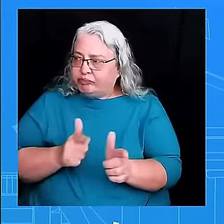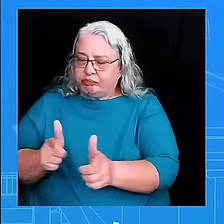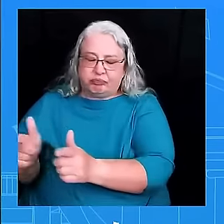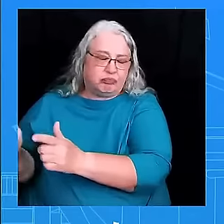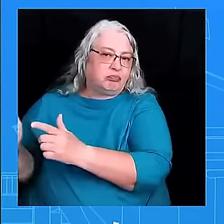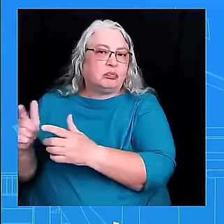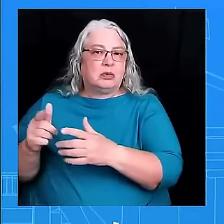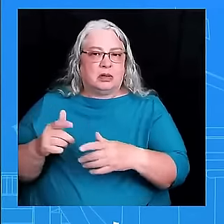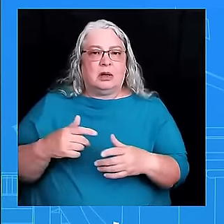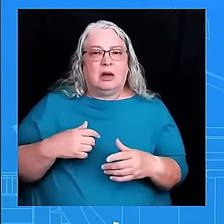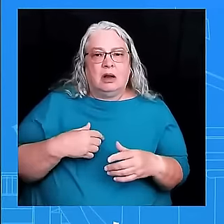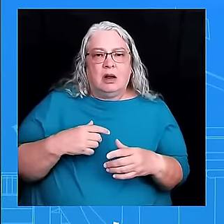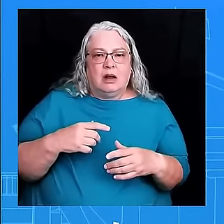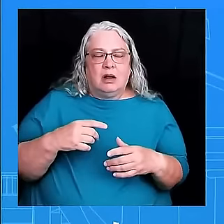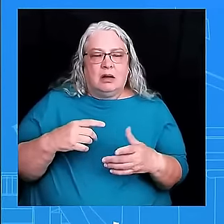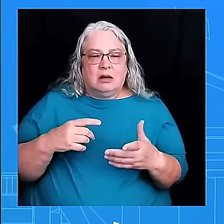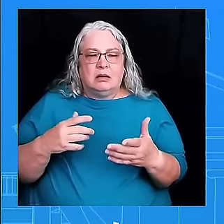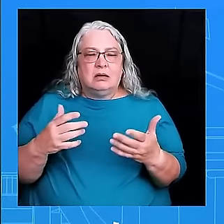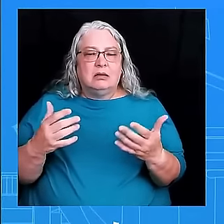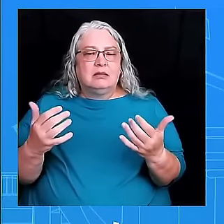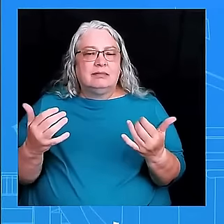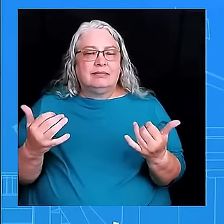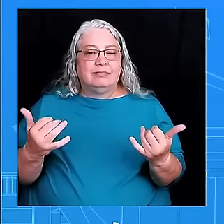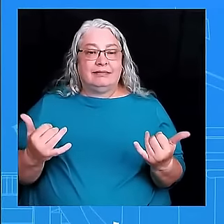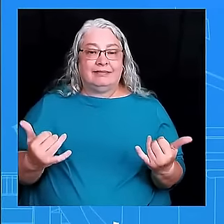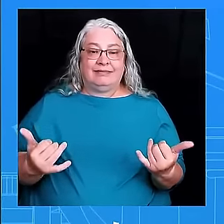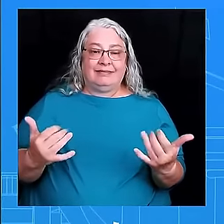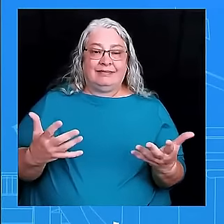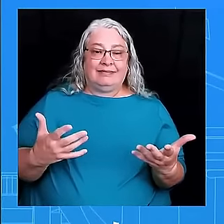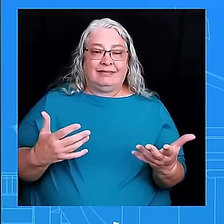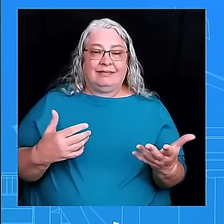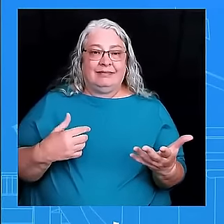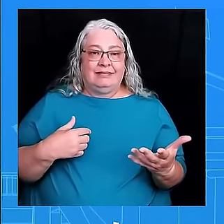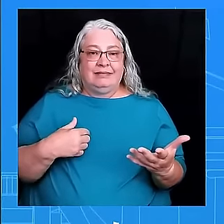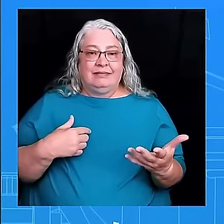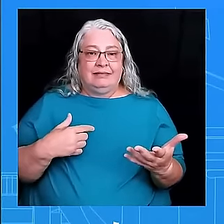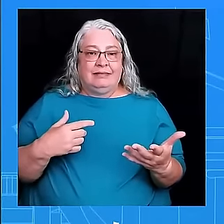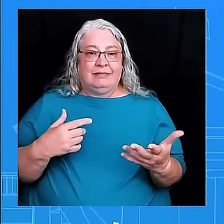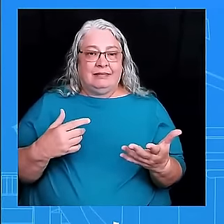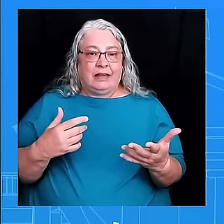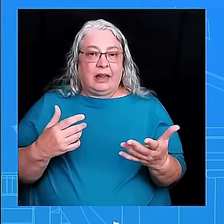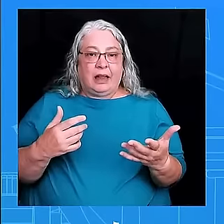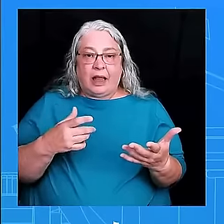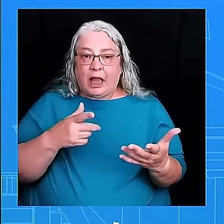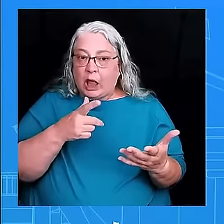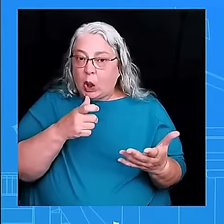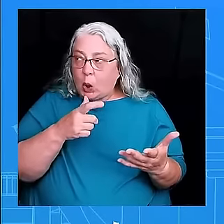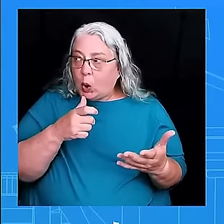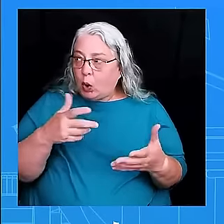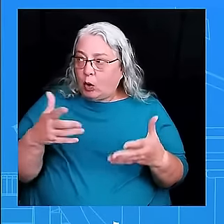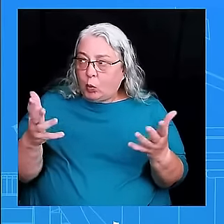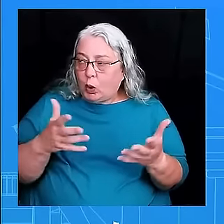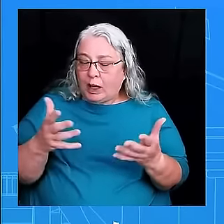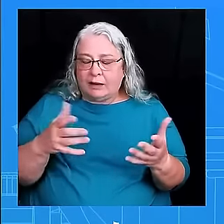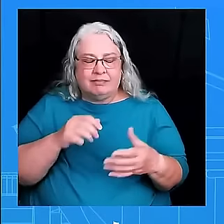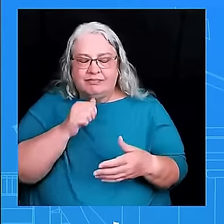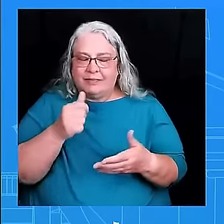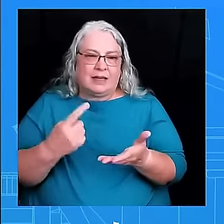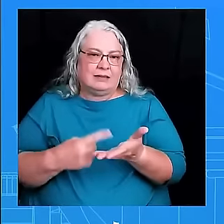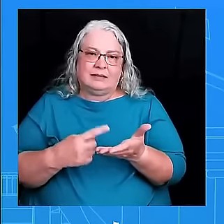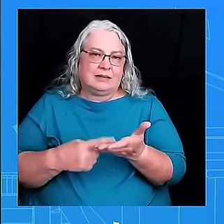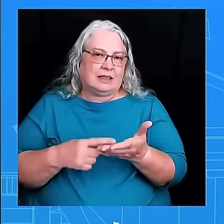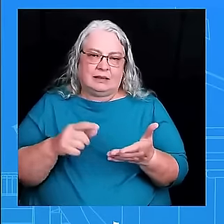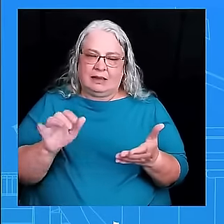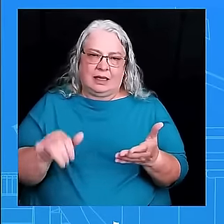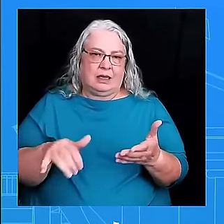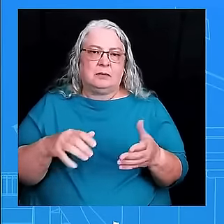broader dynamics and set of events unfolding in the region right now. What I will say is this. The ceasefire and hostage deal is the pathway